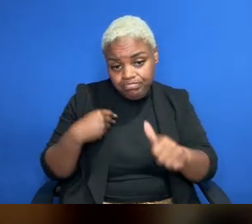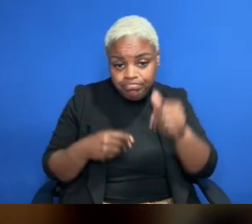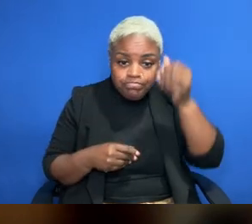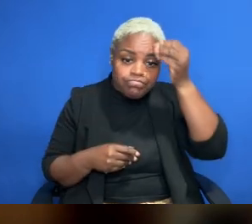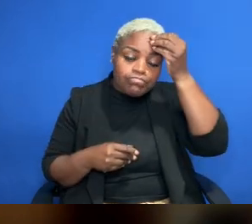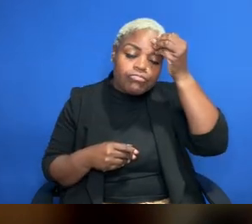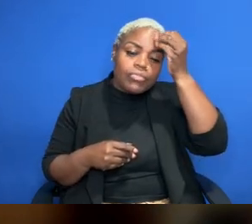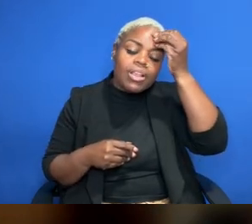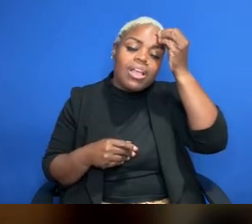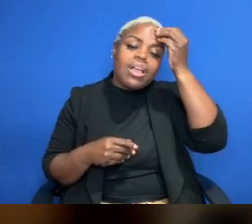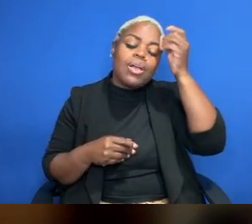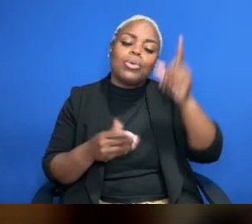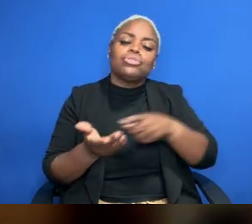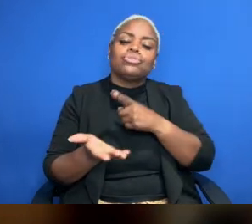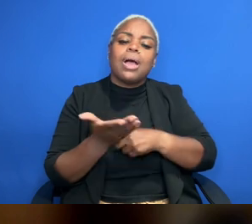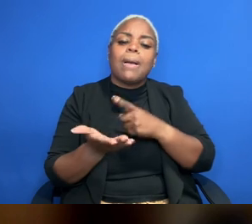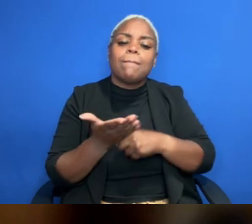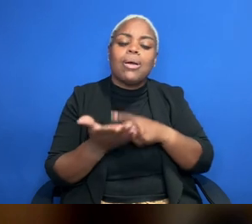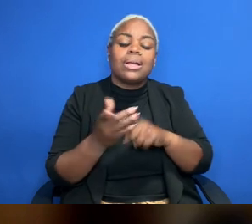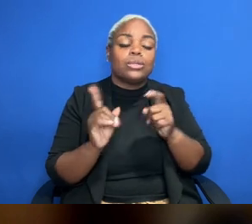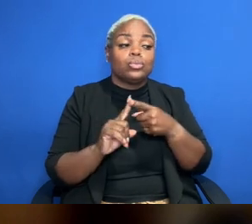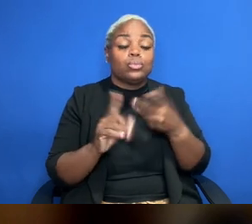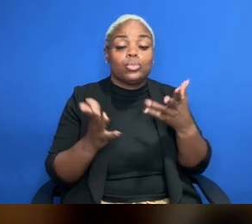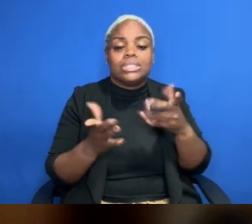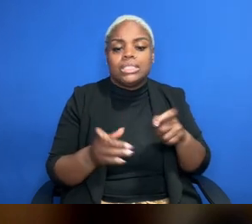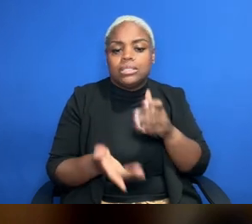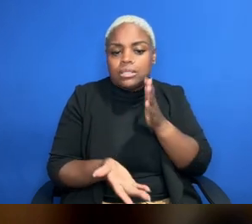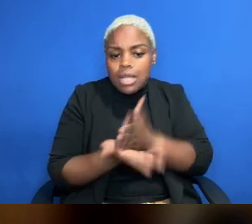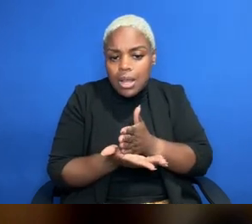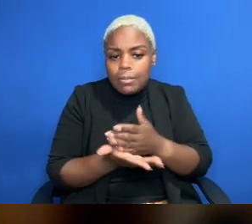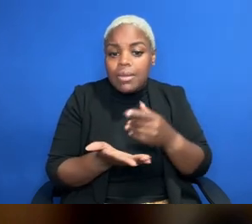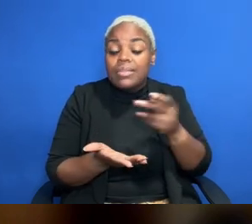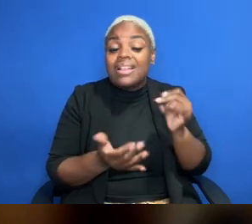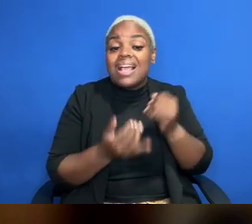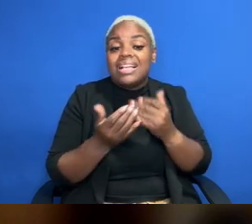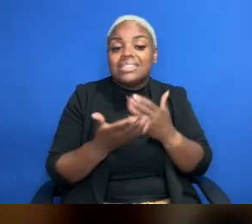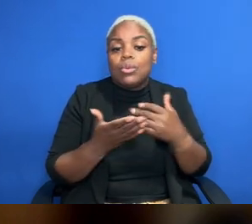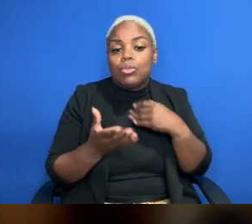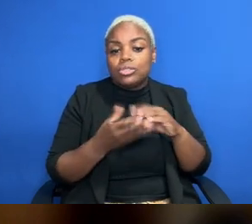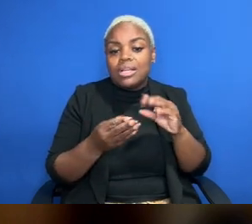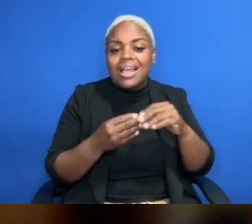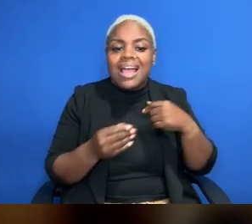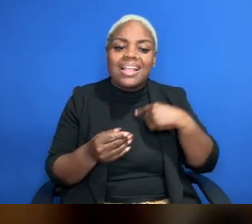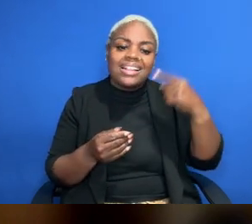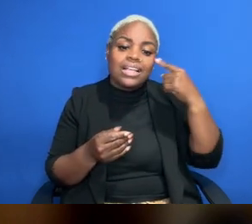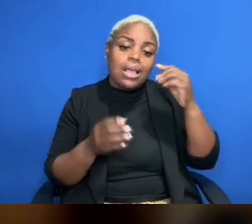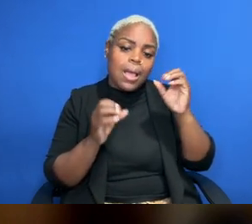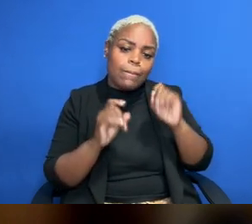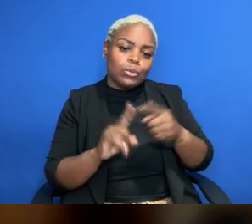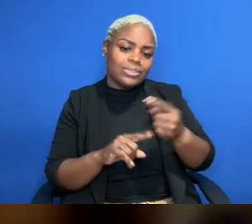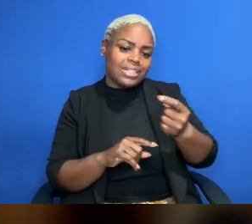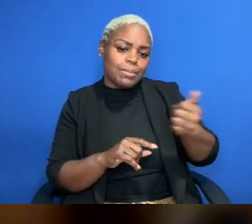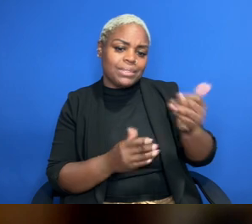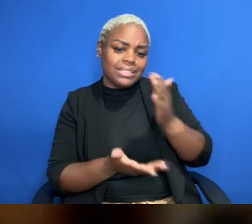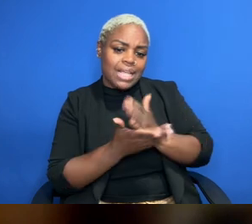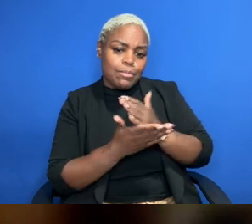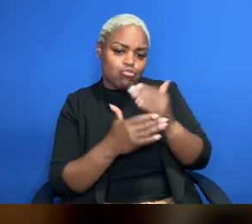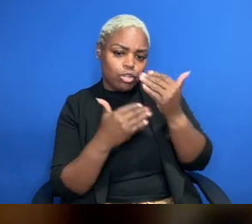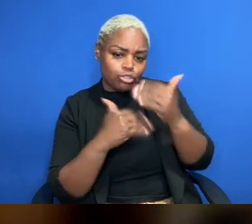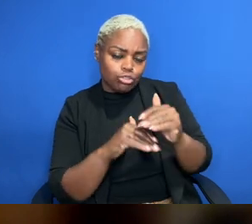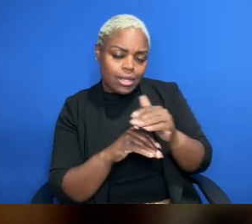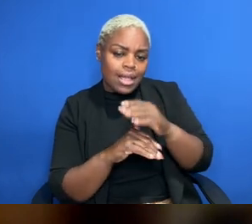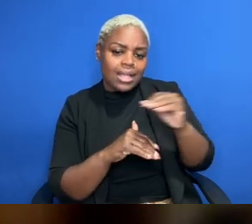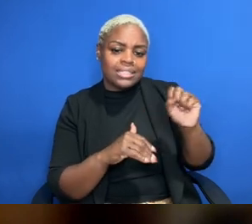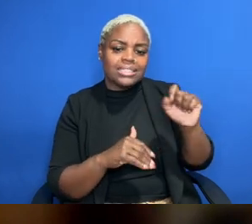It's unacceptable. We've got to talk about it and we've got to stop it. And then the last thing that I will say is I think the opportunity